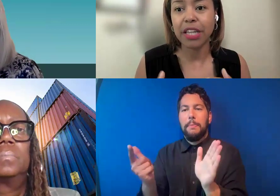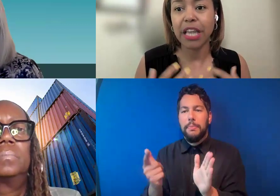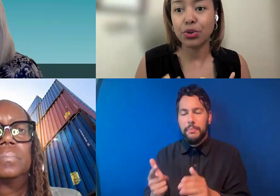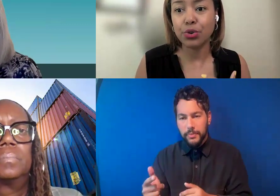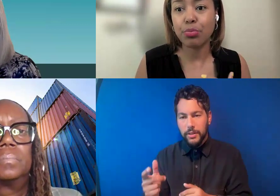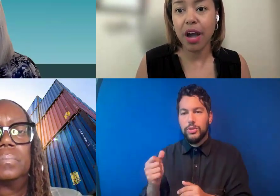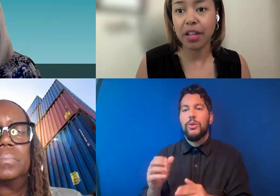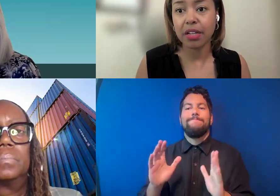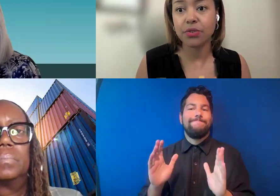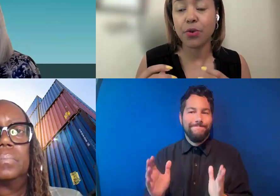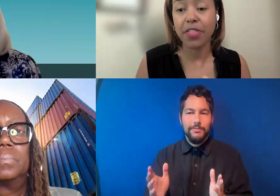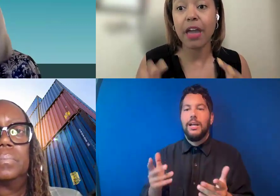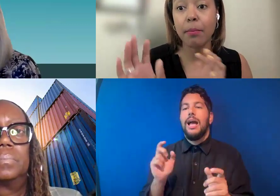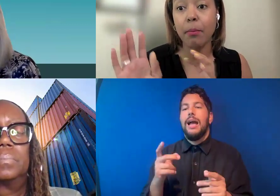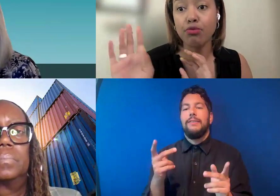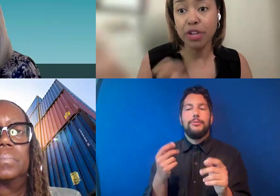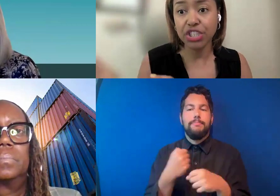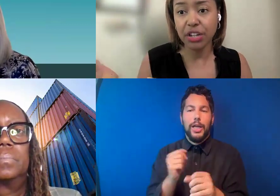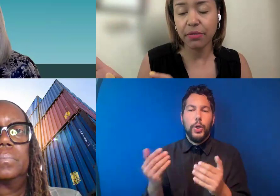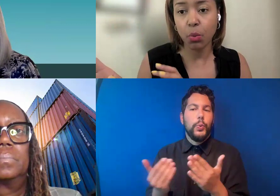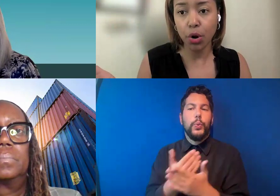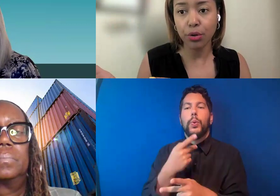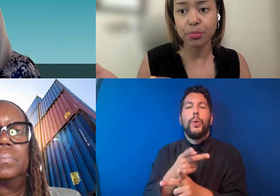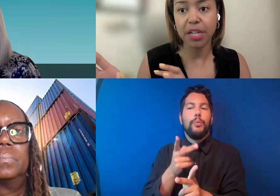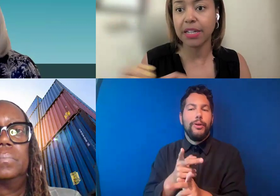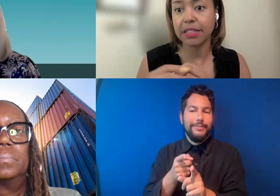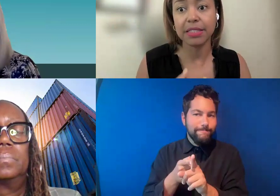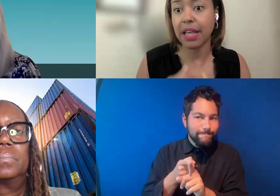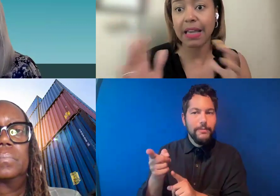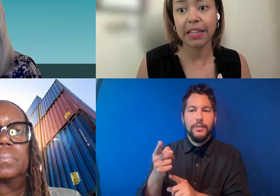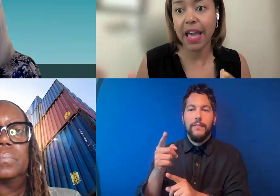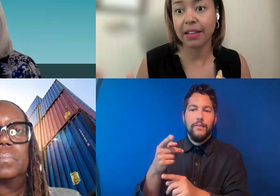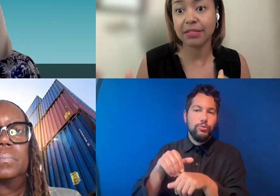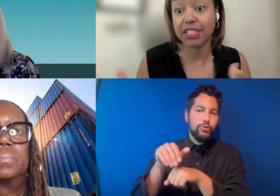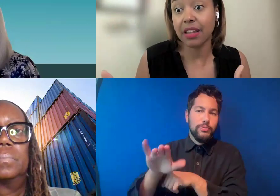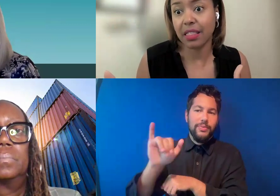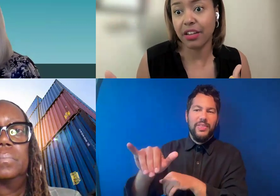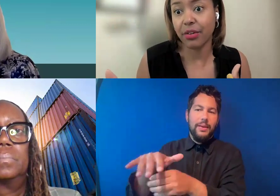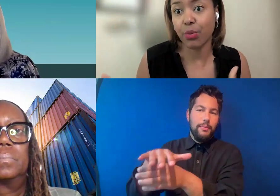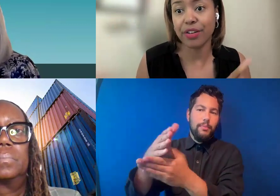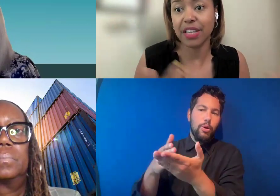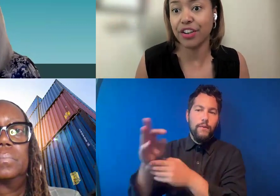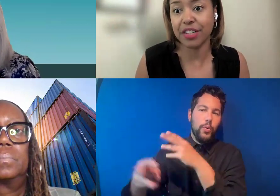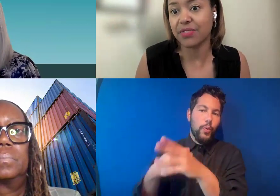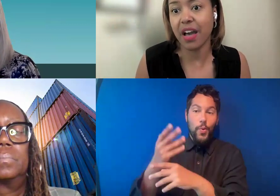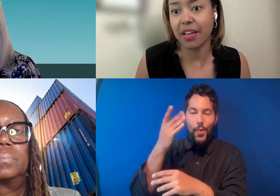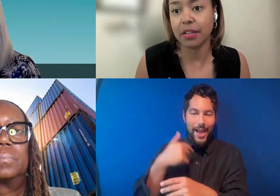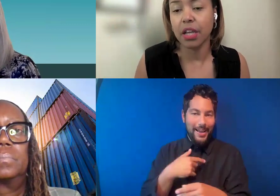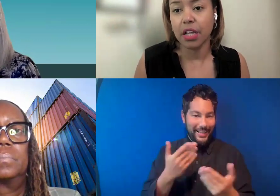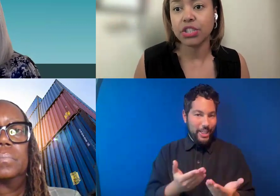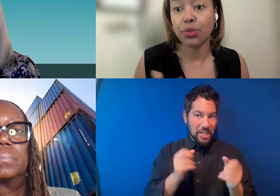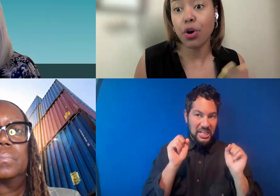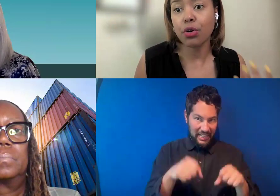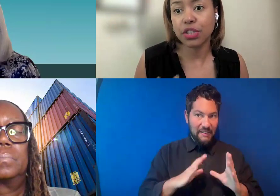I have to formulate a new product for that region of the world because I cannot sell it there, whereas here